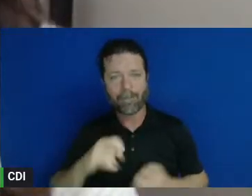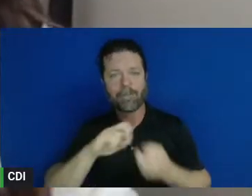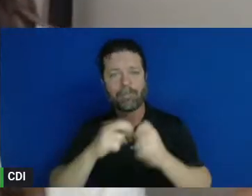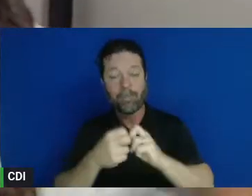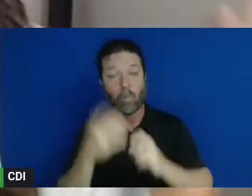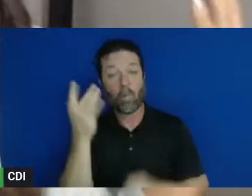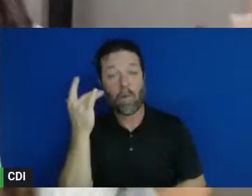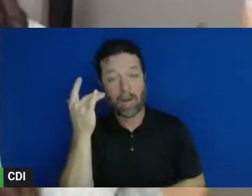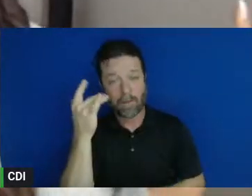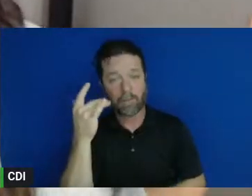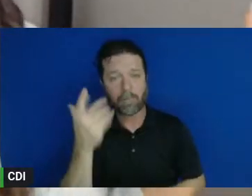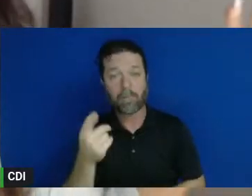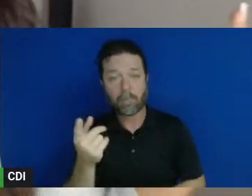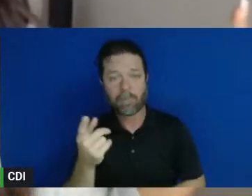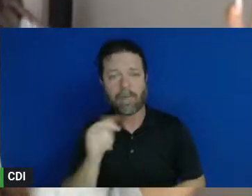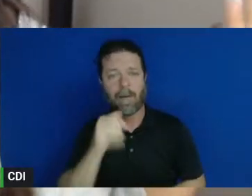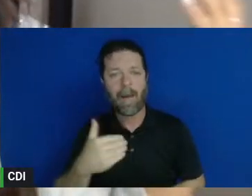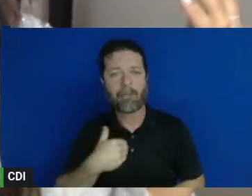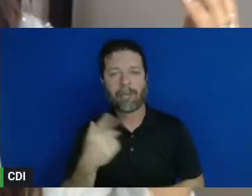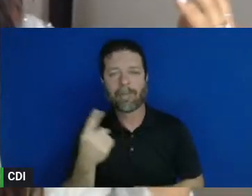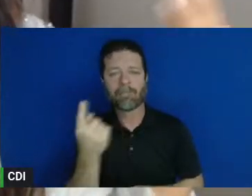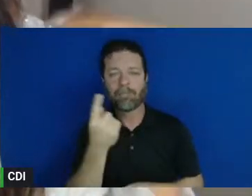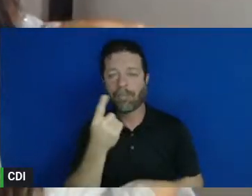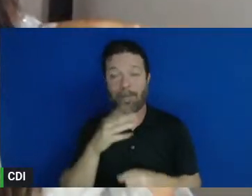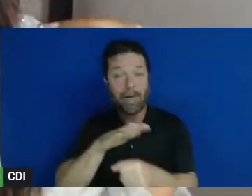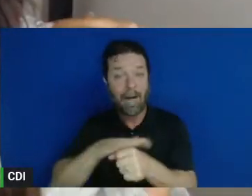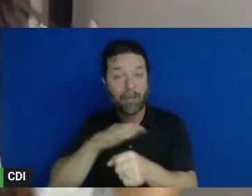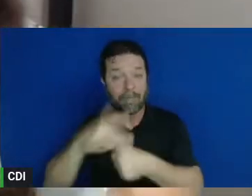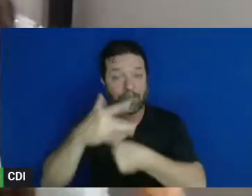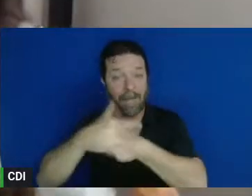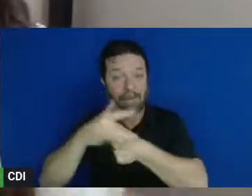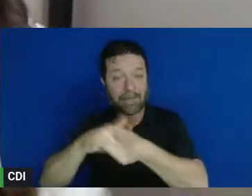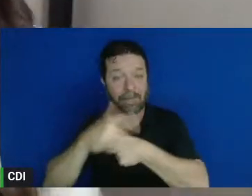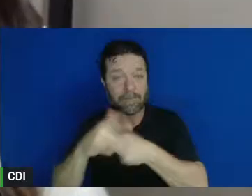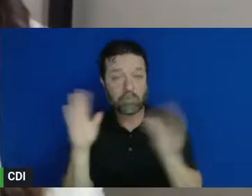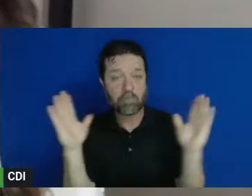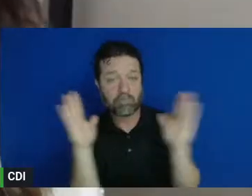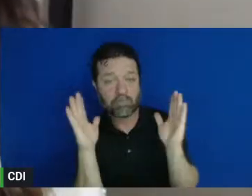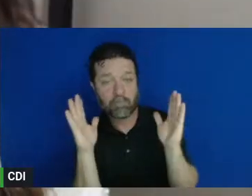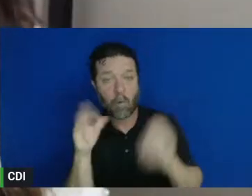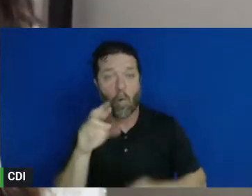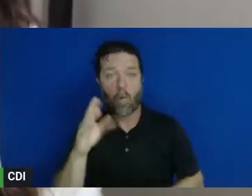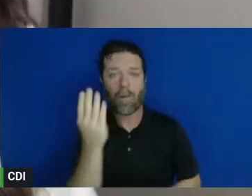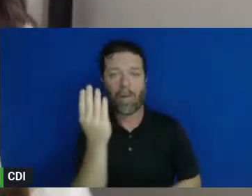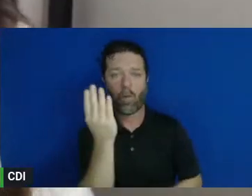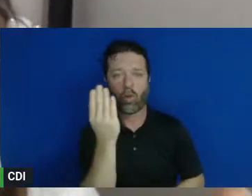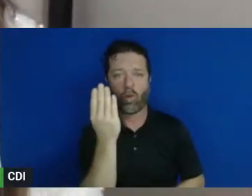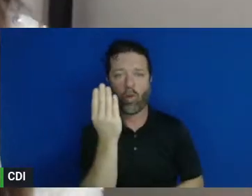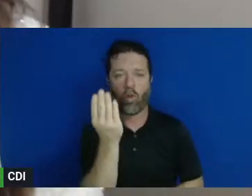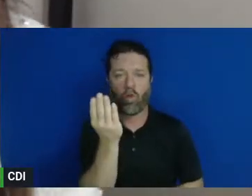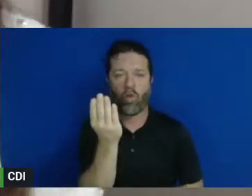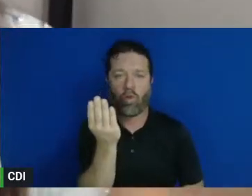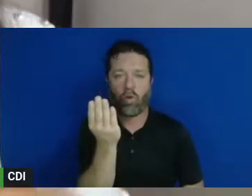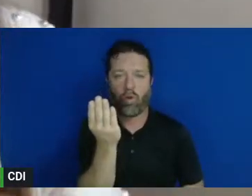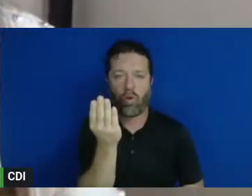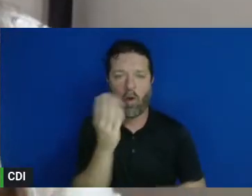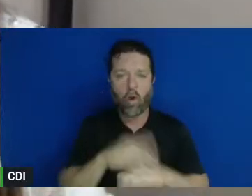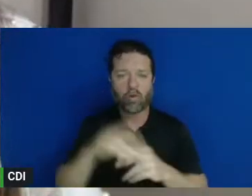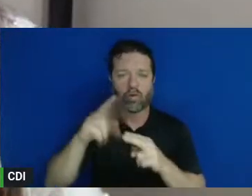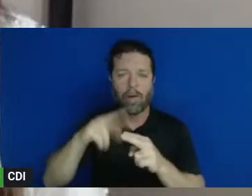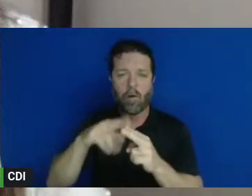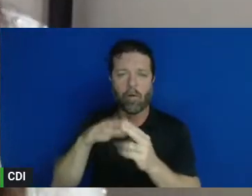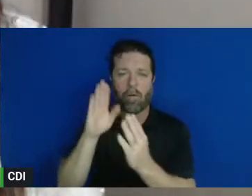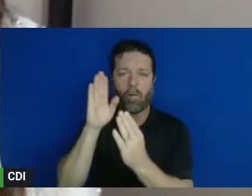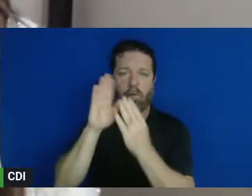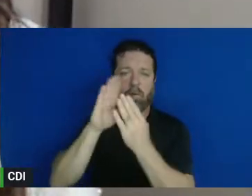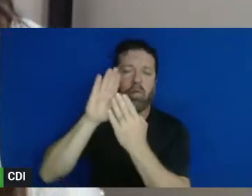don't have the space for it, or they'll lean it up against furniture, and that's a risk of it falling over